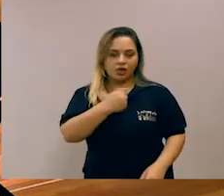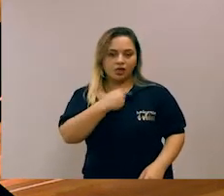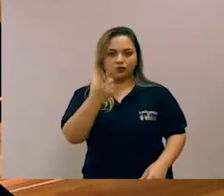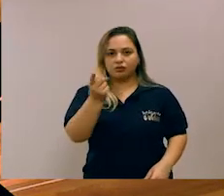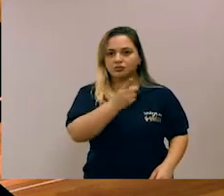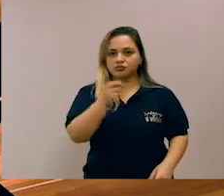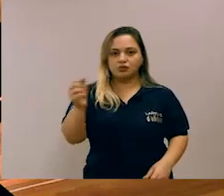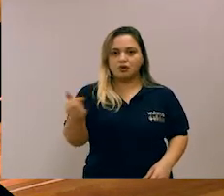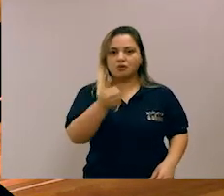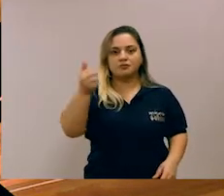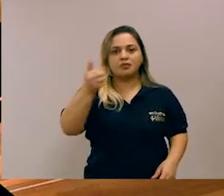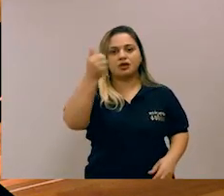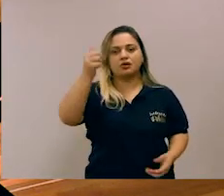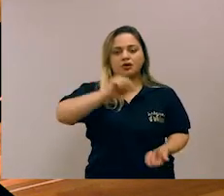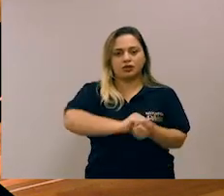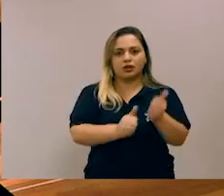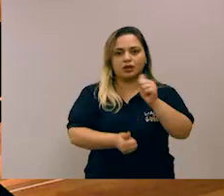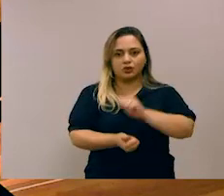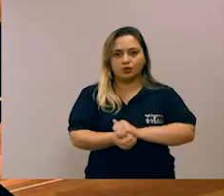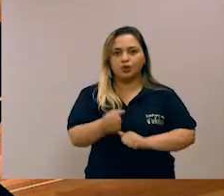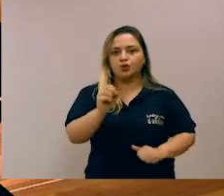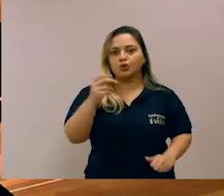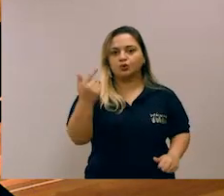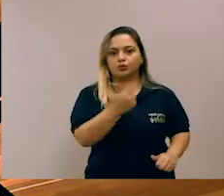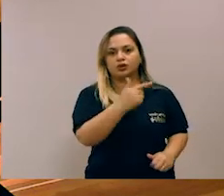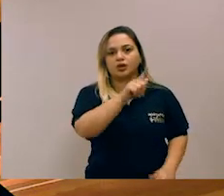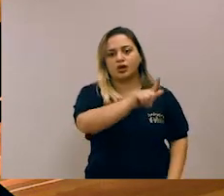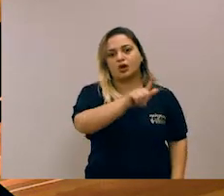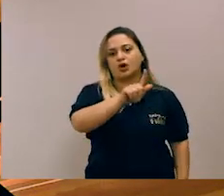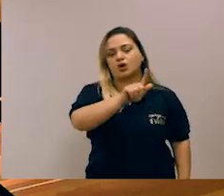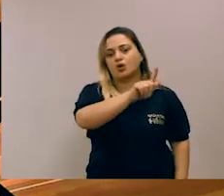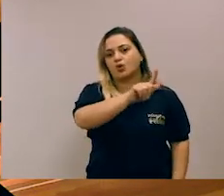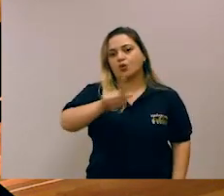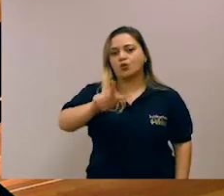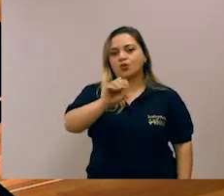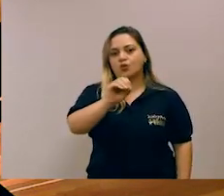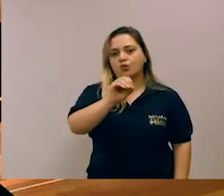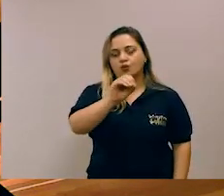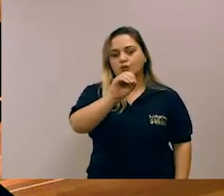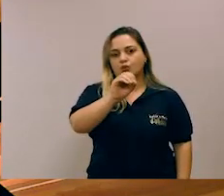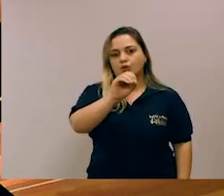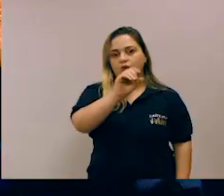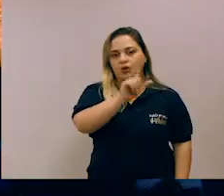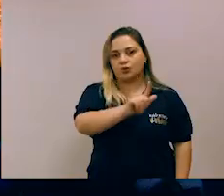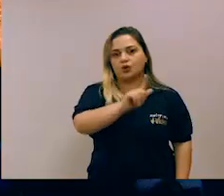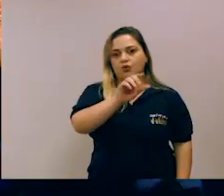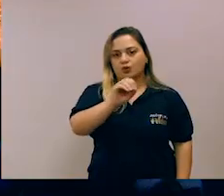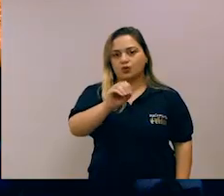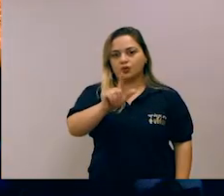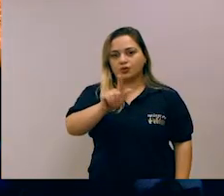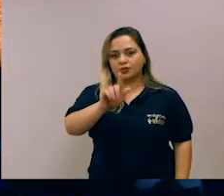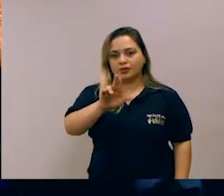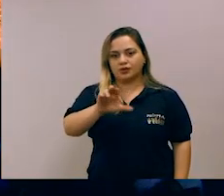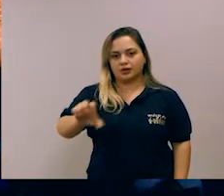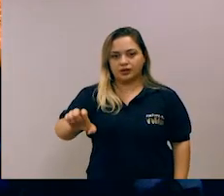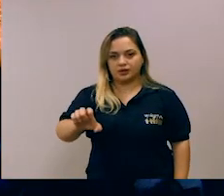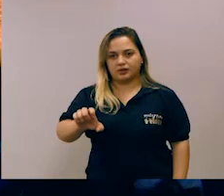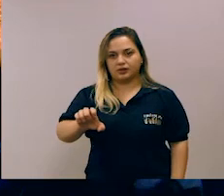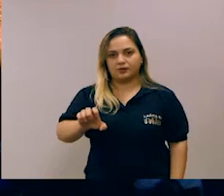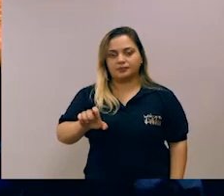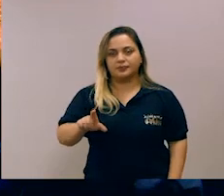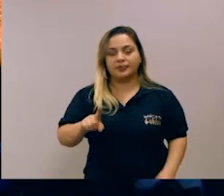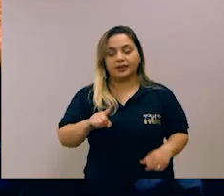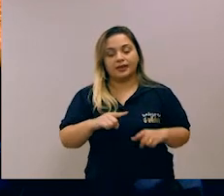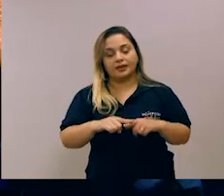better translator than the Google Translate. If I translate from English to French, it's still really poor.